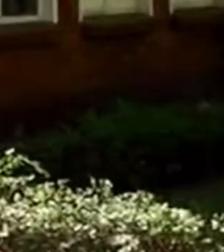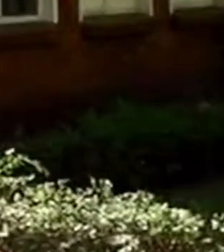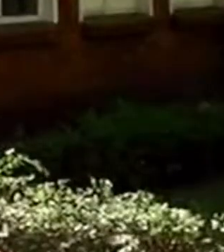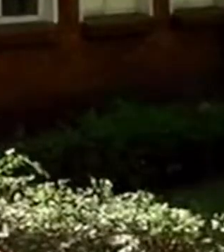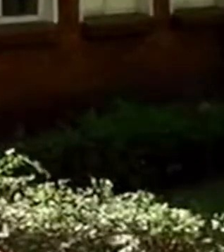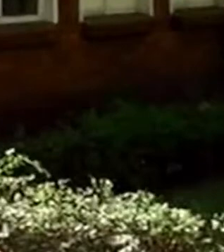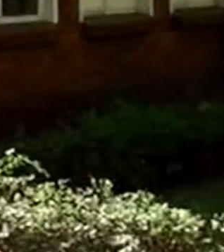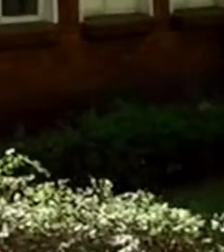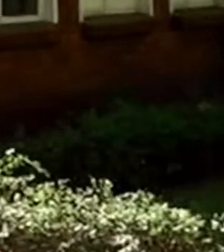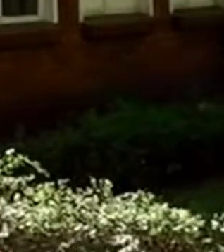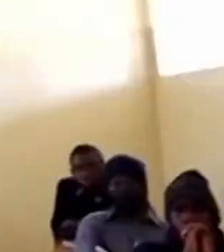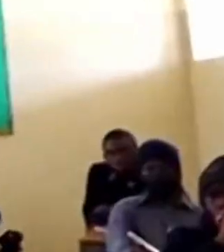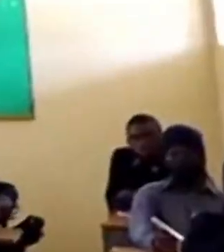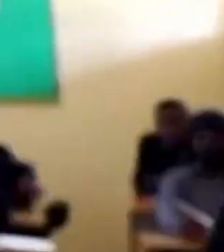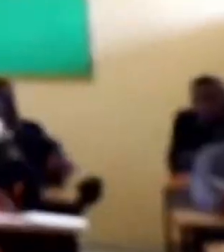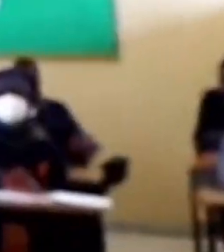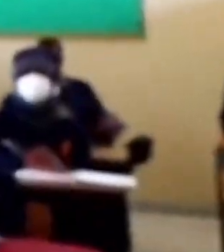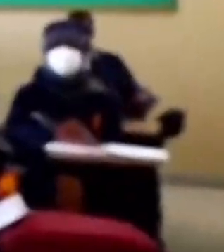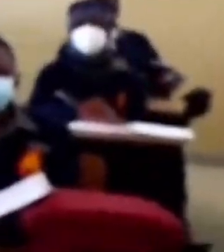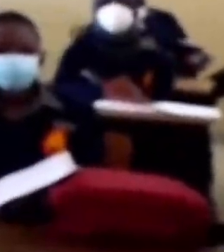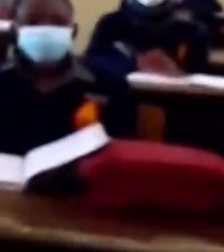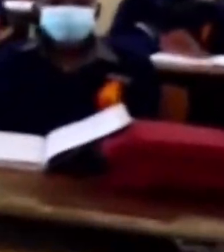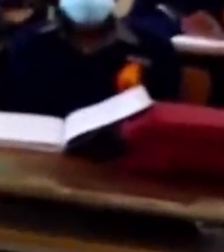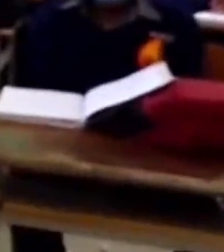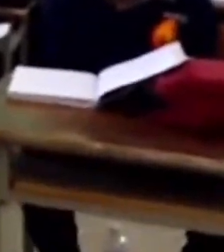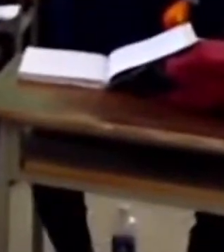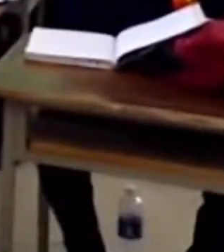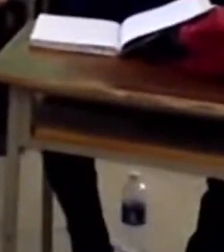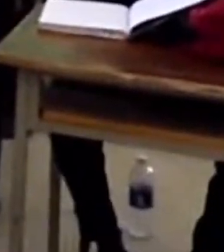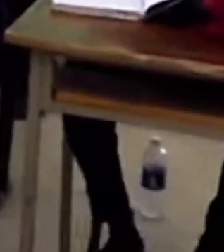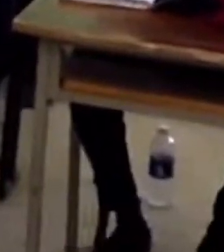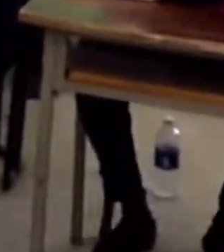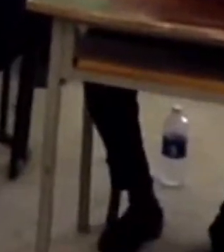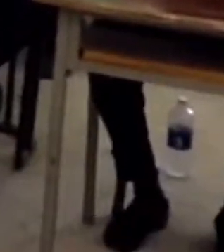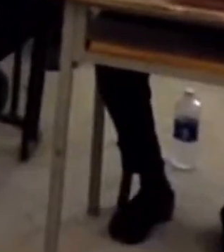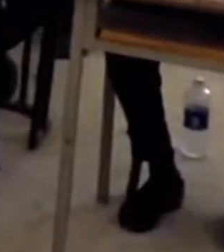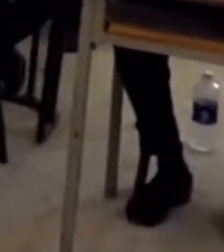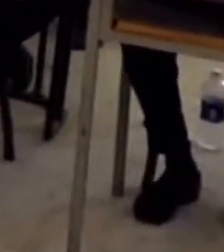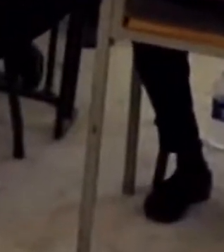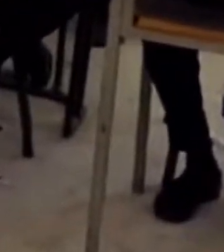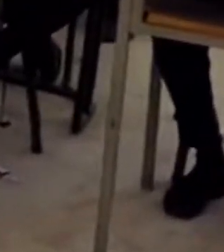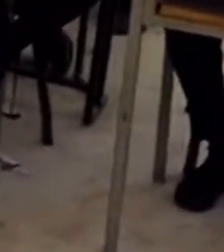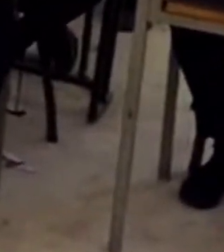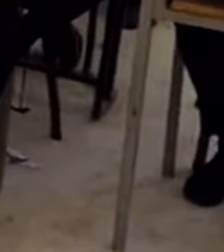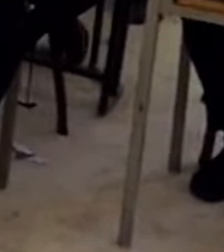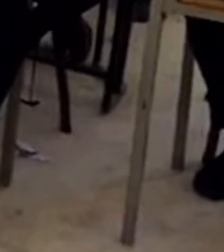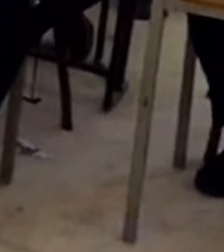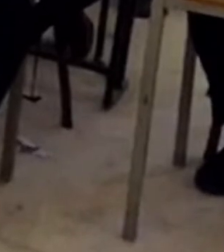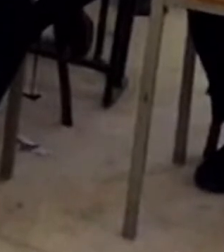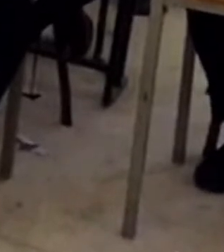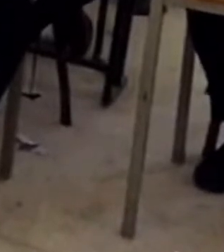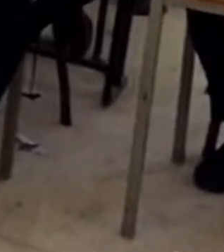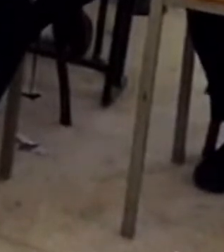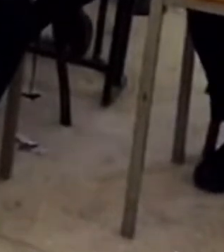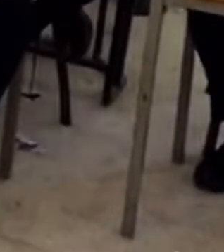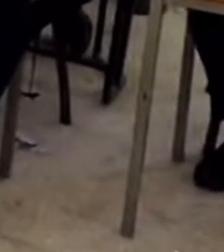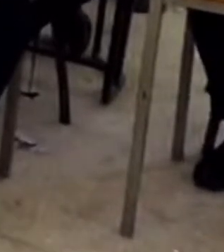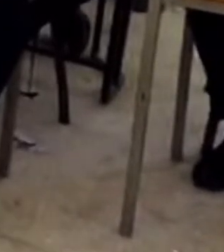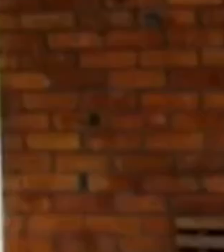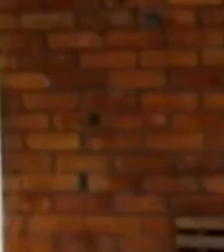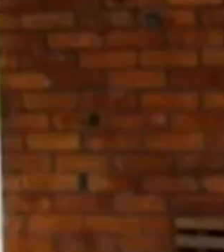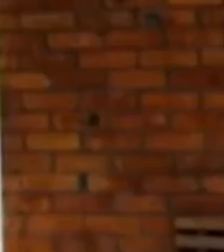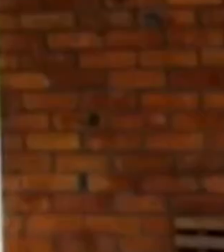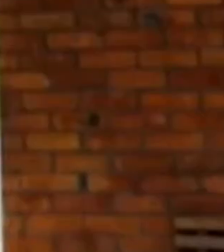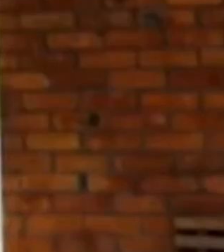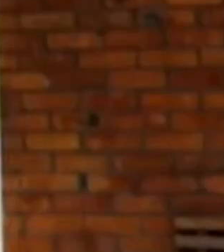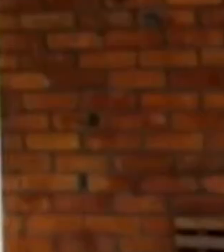CDF. The school has received 500 desks, a development that has cheered the school administration. We